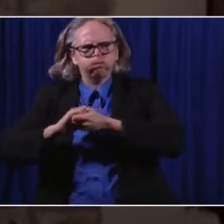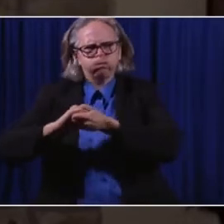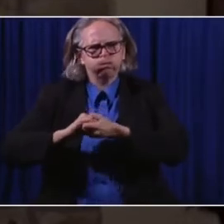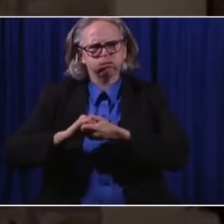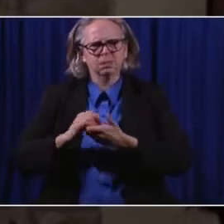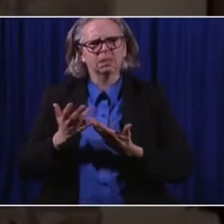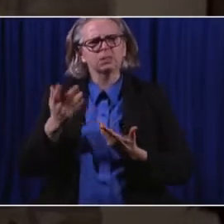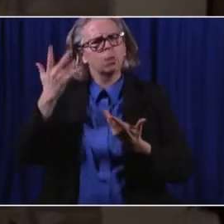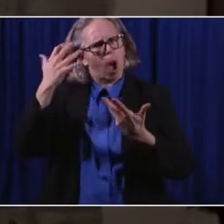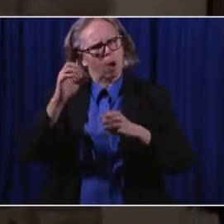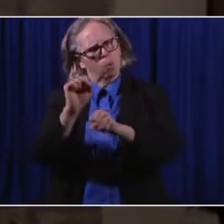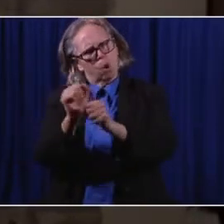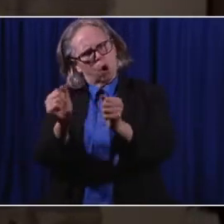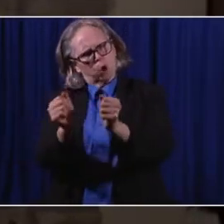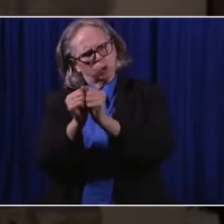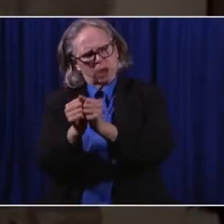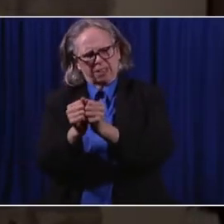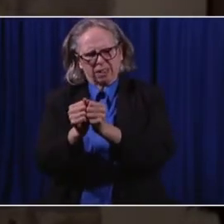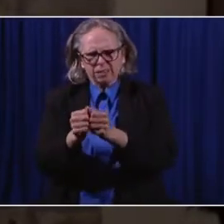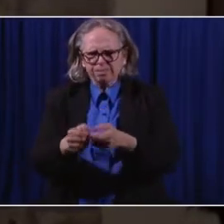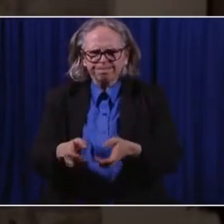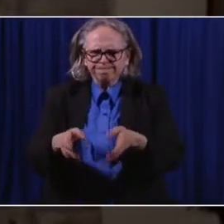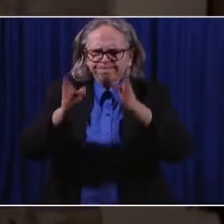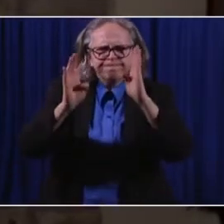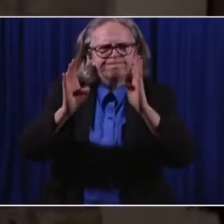at one point it was PPE,